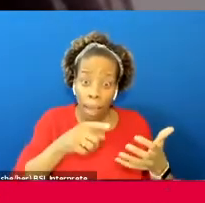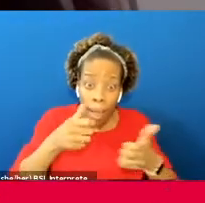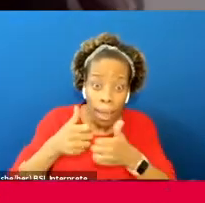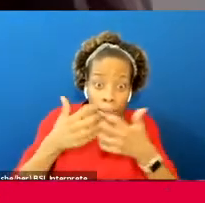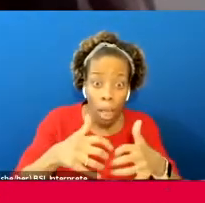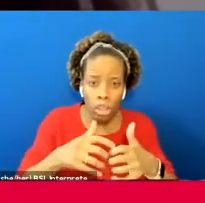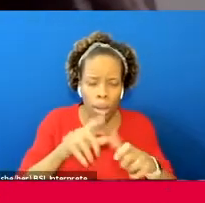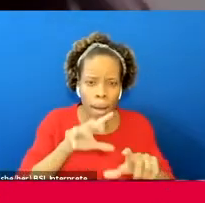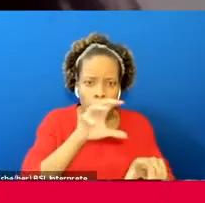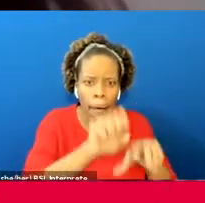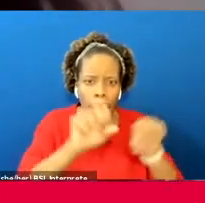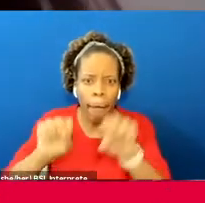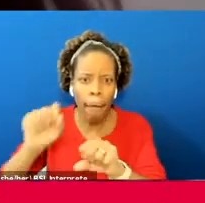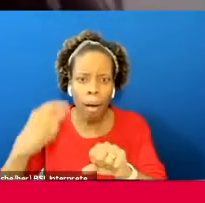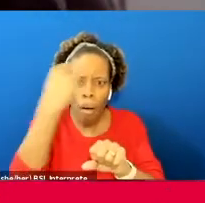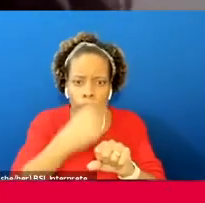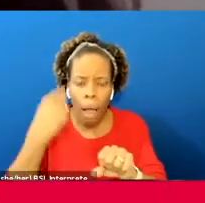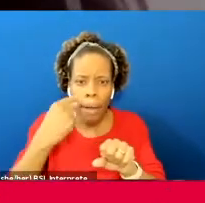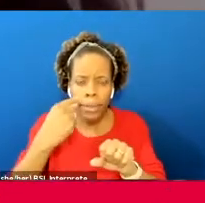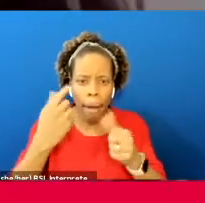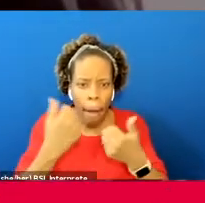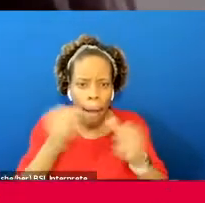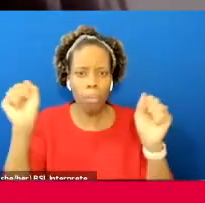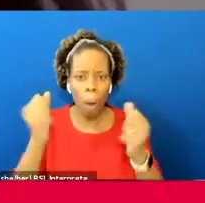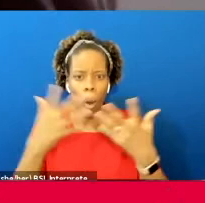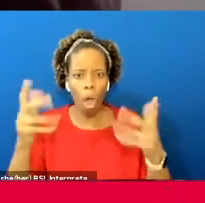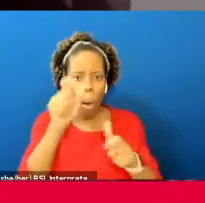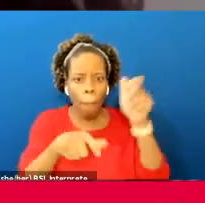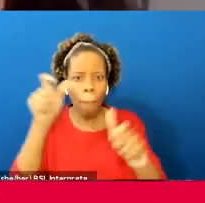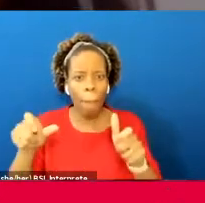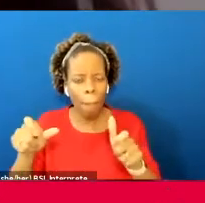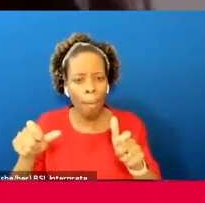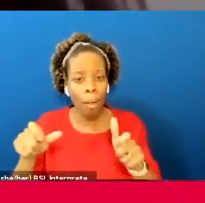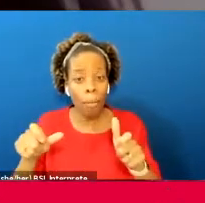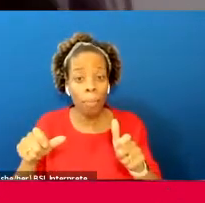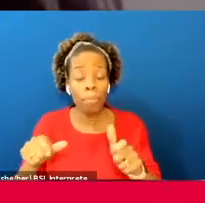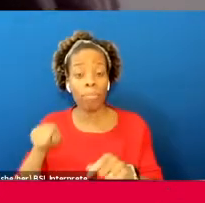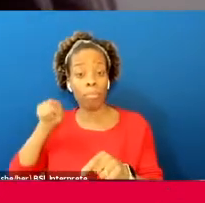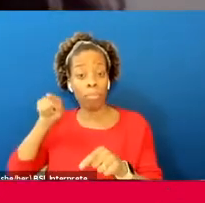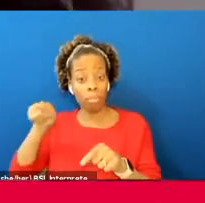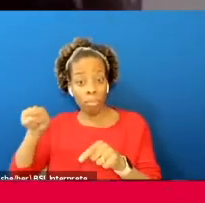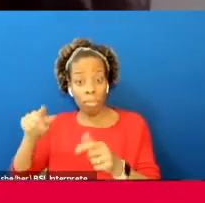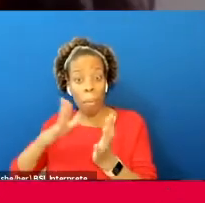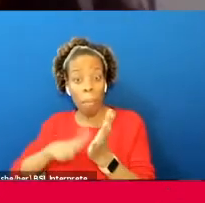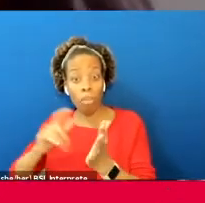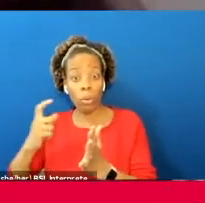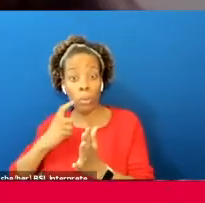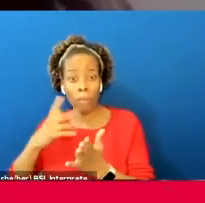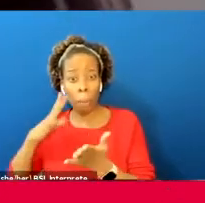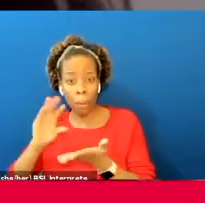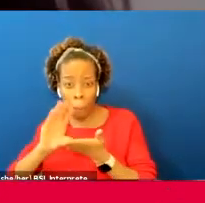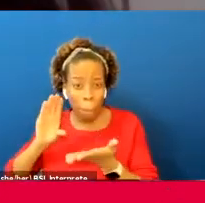because one of the CAAT's attendant software systems is actually funded by Microsoft. And again,